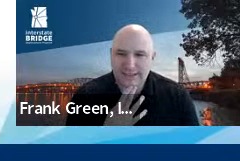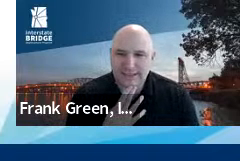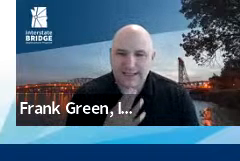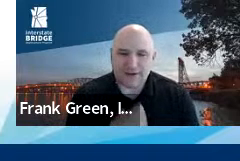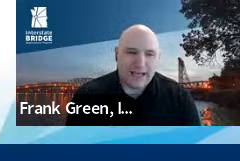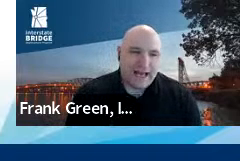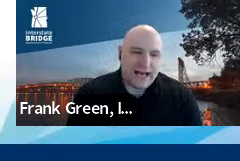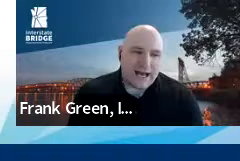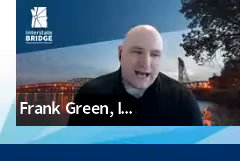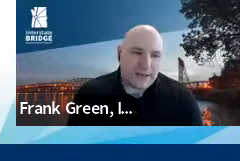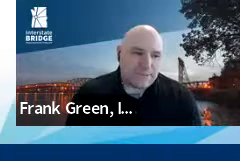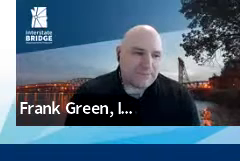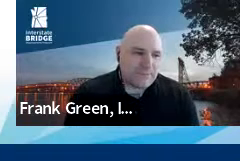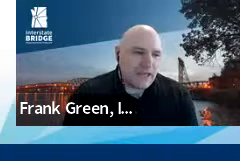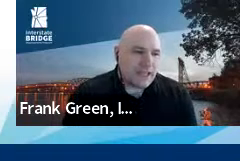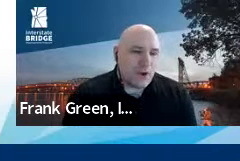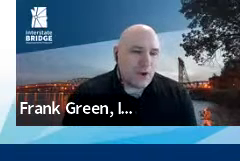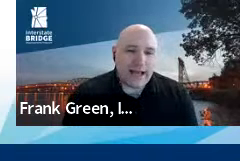once again, no.